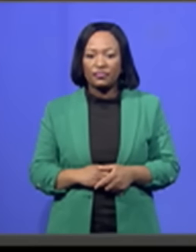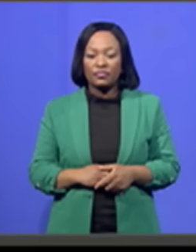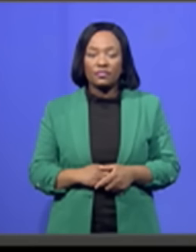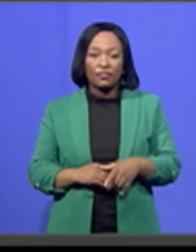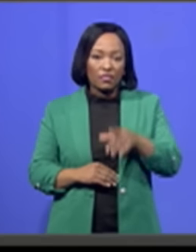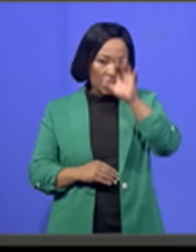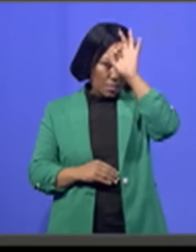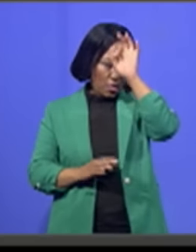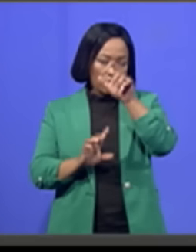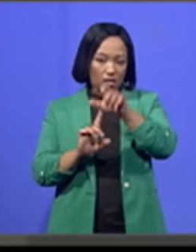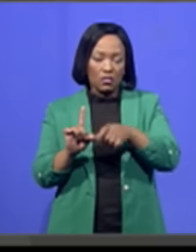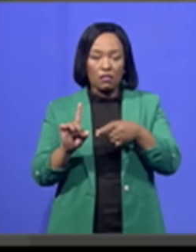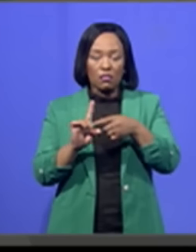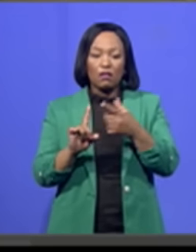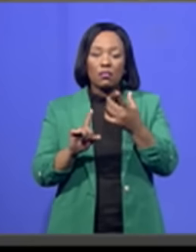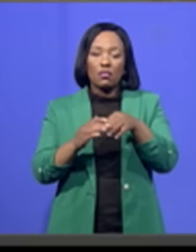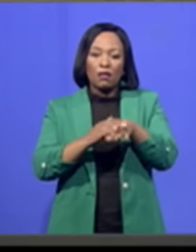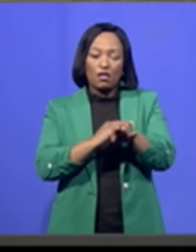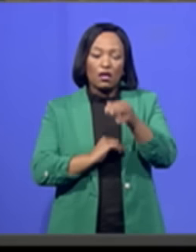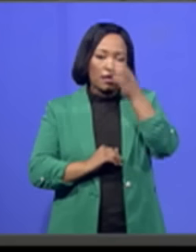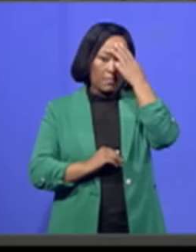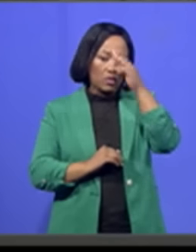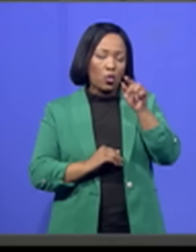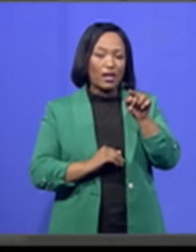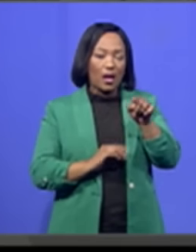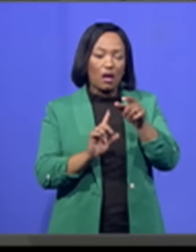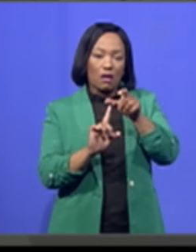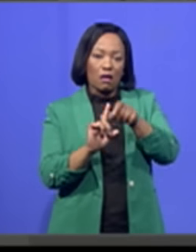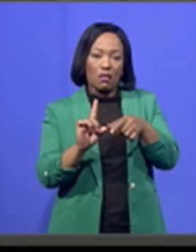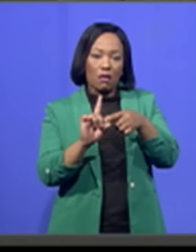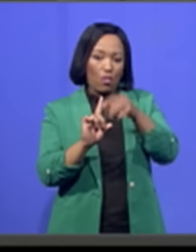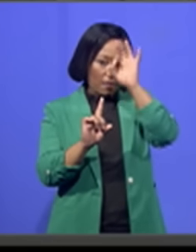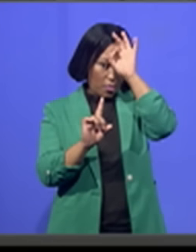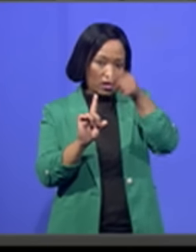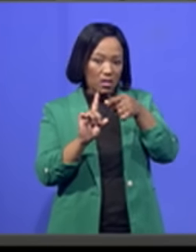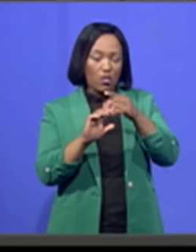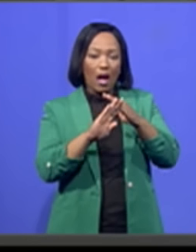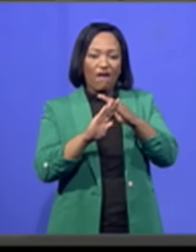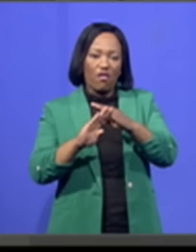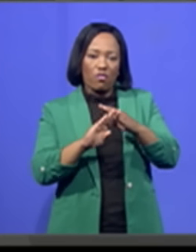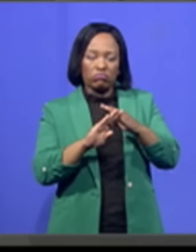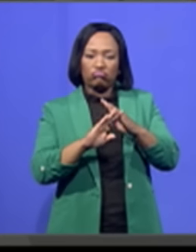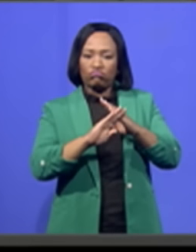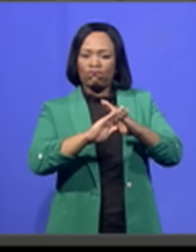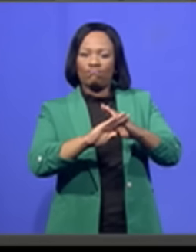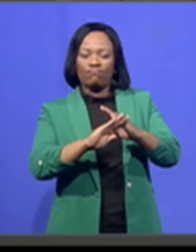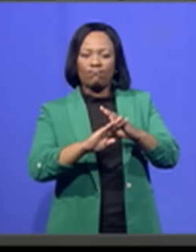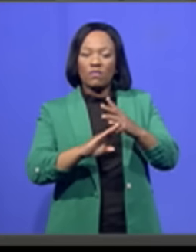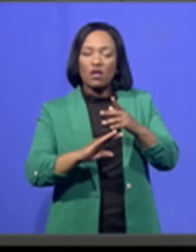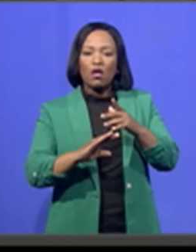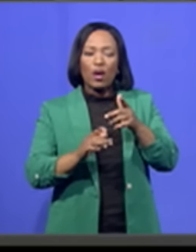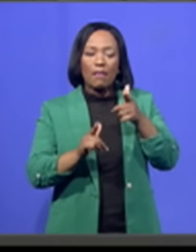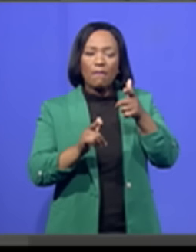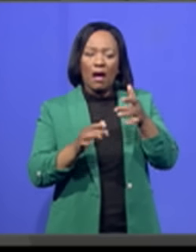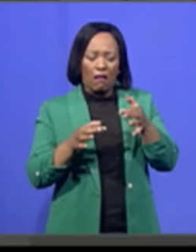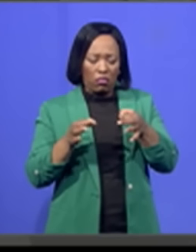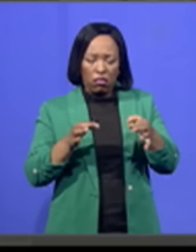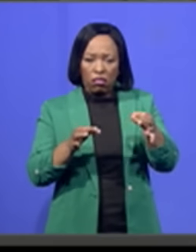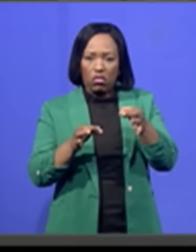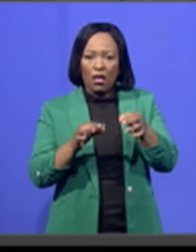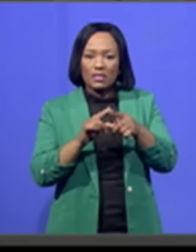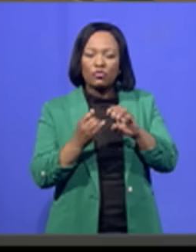hlole a tšweletše pele ga kgorotsheko ya magistrata wa Pretoria ka ditatofatšo tša go šitiša toka go phetagala go swara dikolo tšeo di sego molaong le go leka